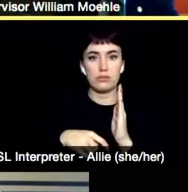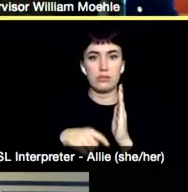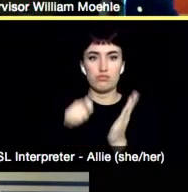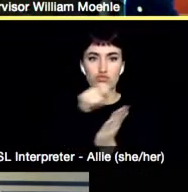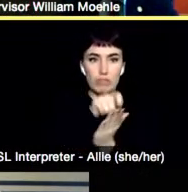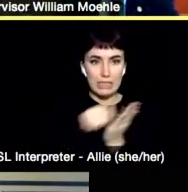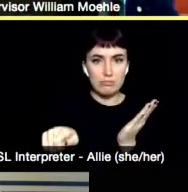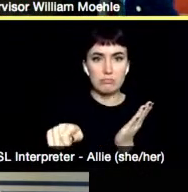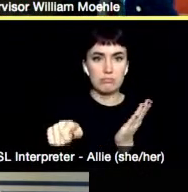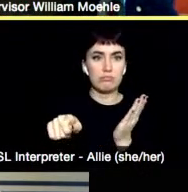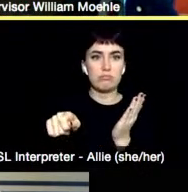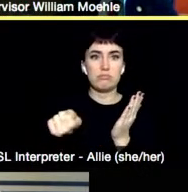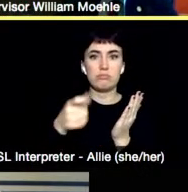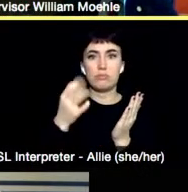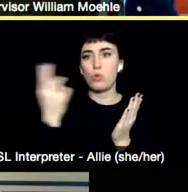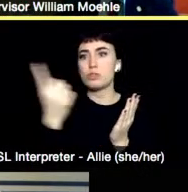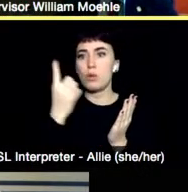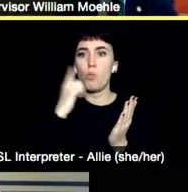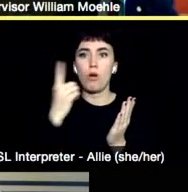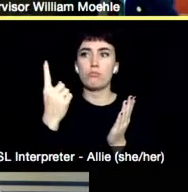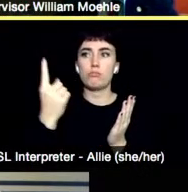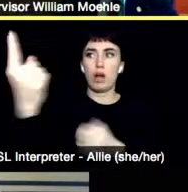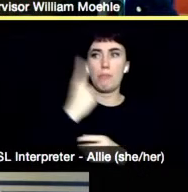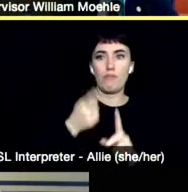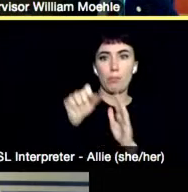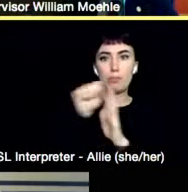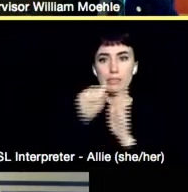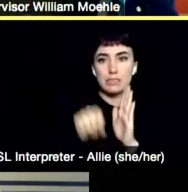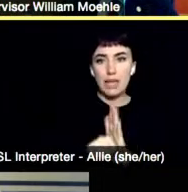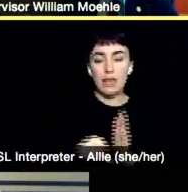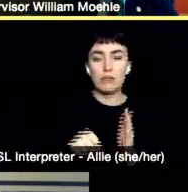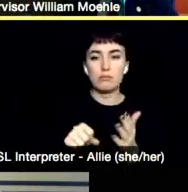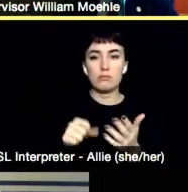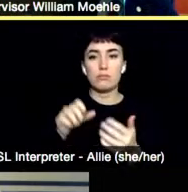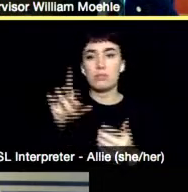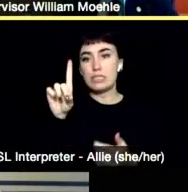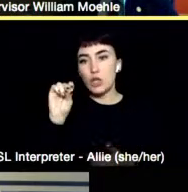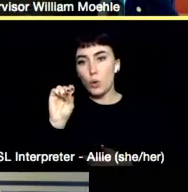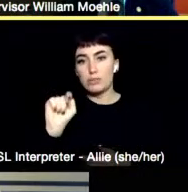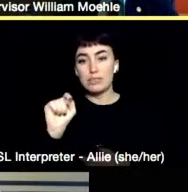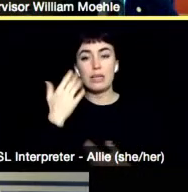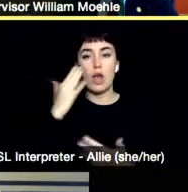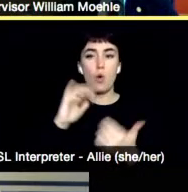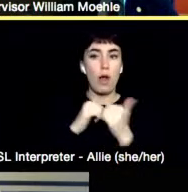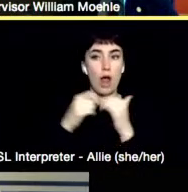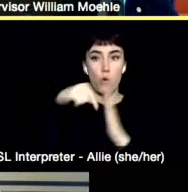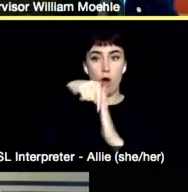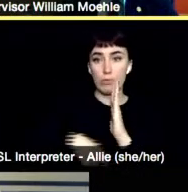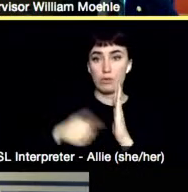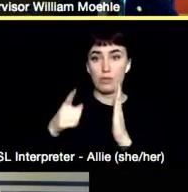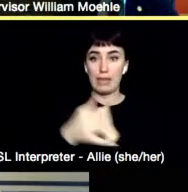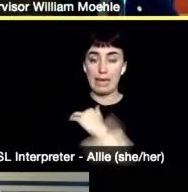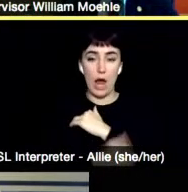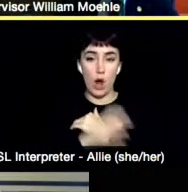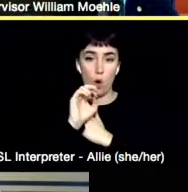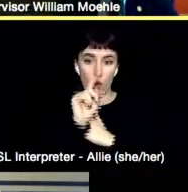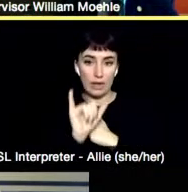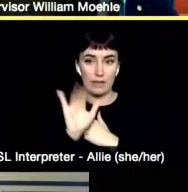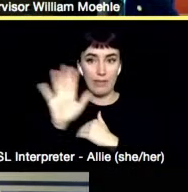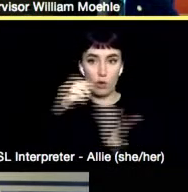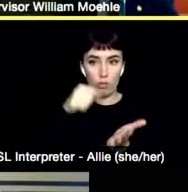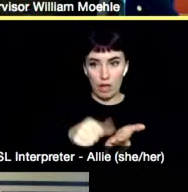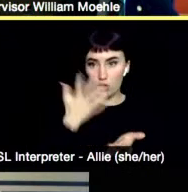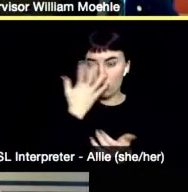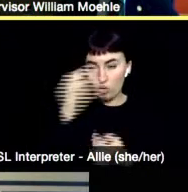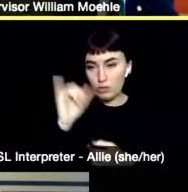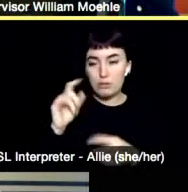written or someone coming in from the state DOT, and I don't know how comprehensive the county's letter is,